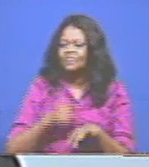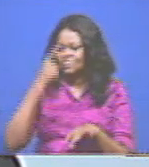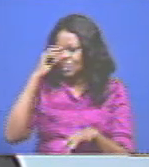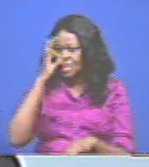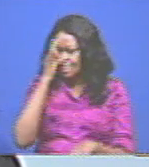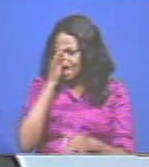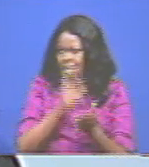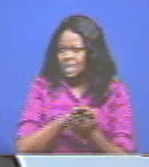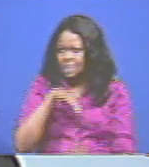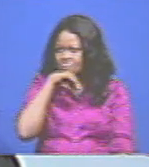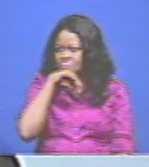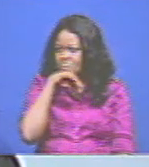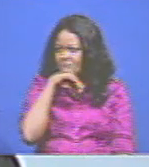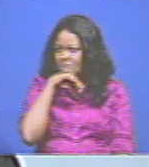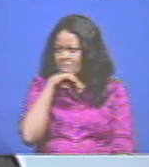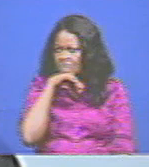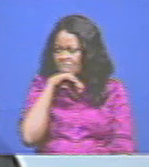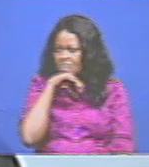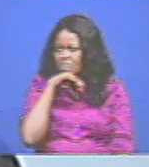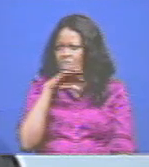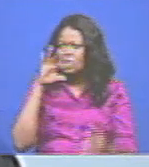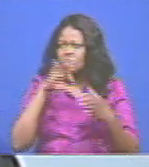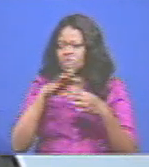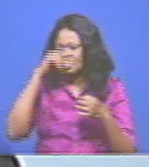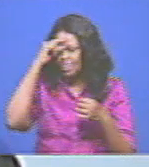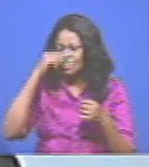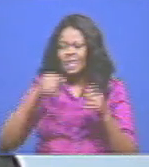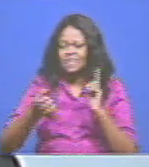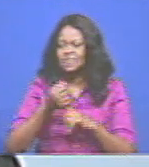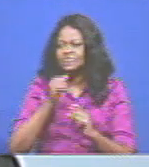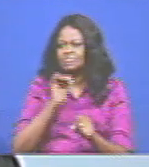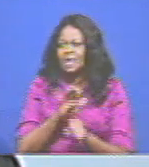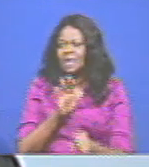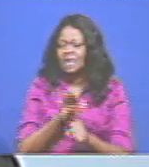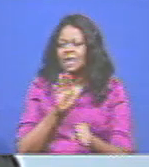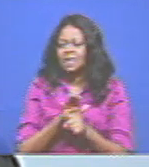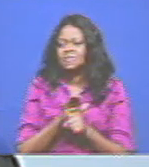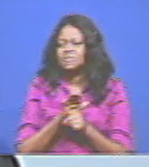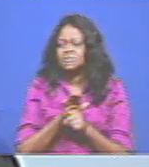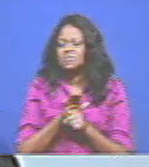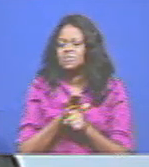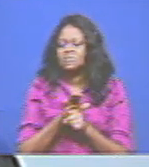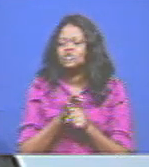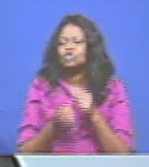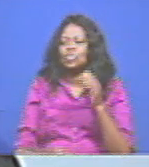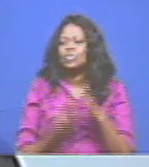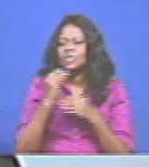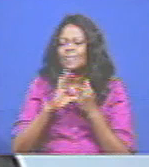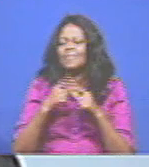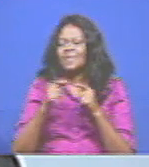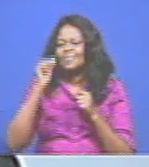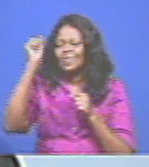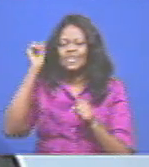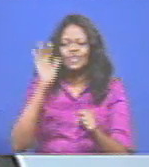and Raila as the Grand Coalition government, we achieved the greatest achievements and growth in this country. Mm-hmm. Yet there was a lot of politics. Mm-hmm.